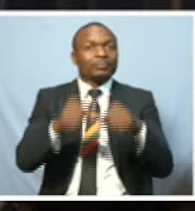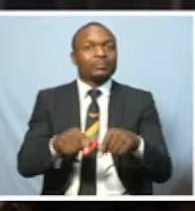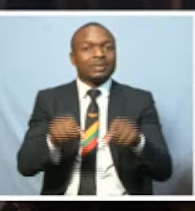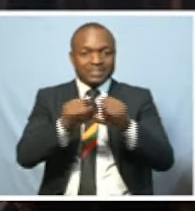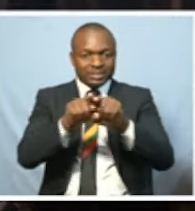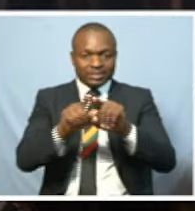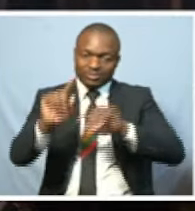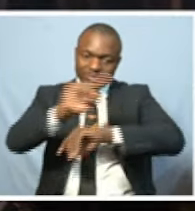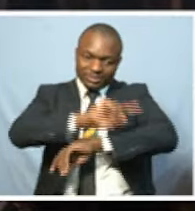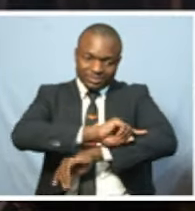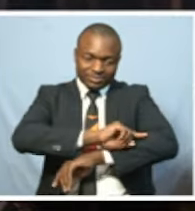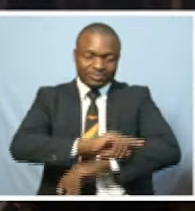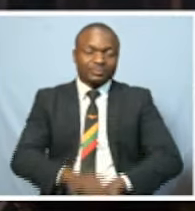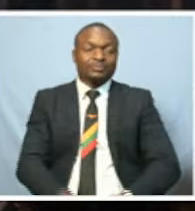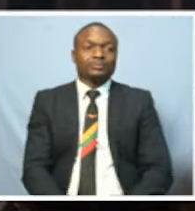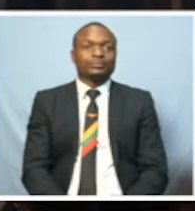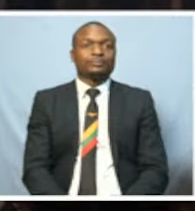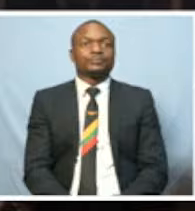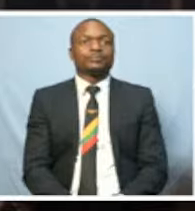same day?